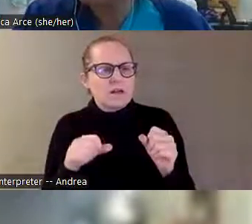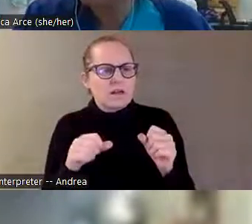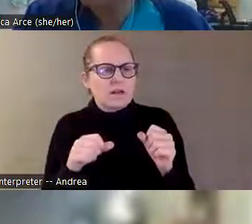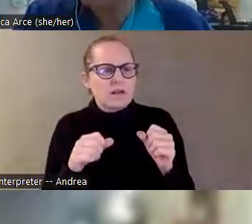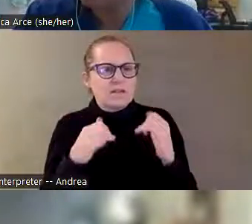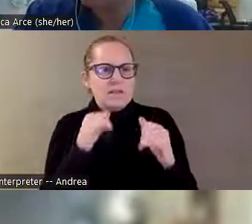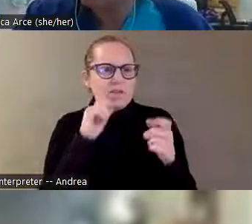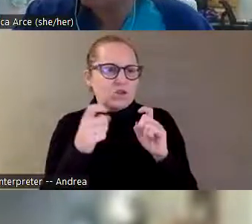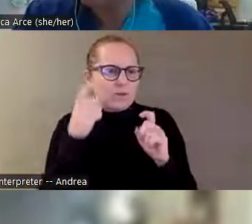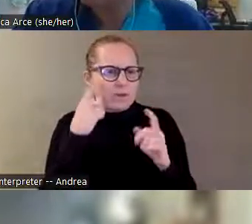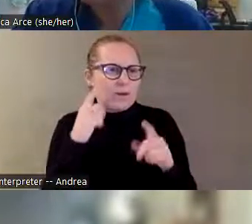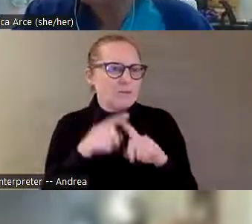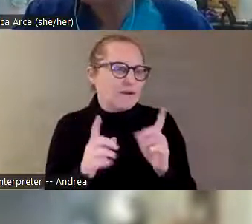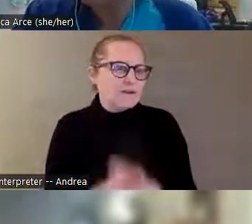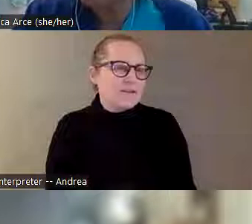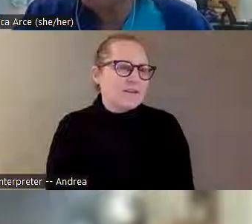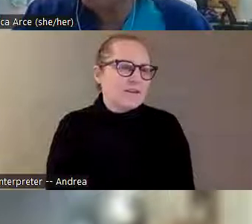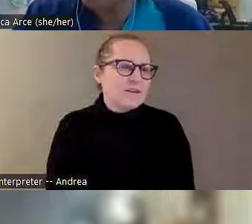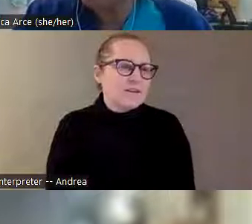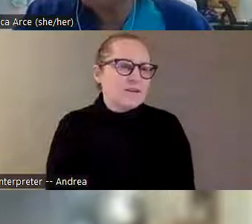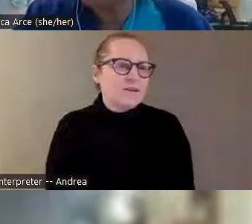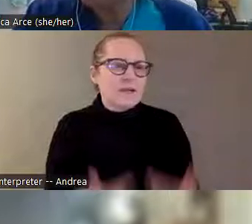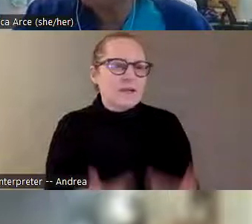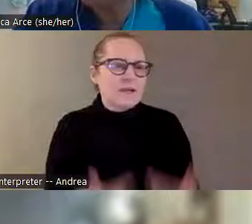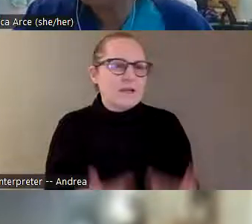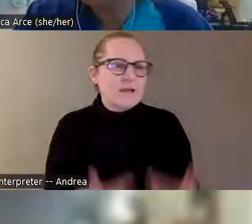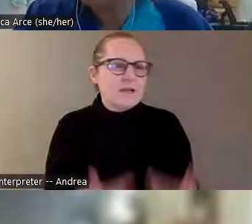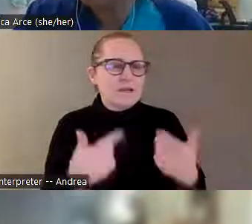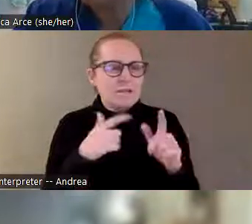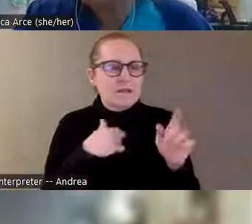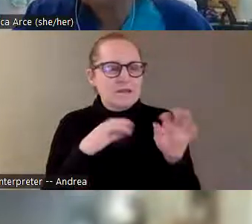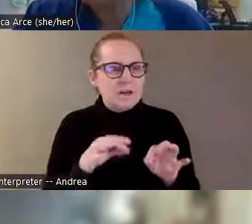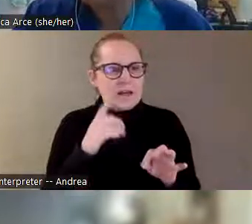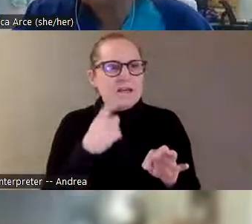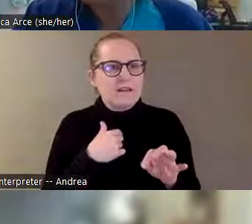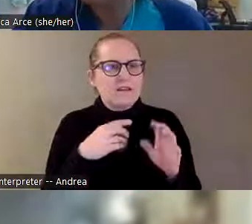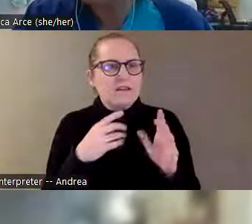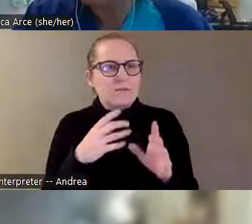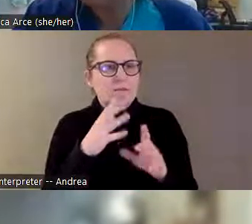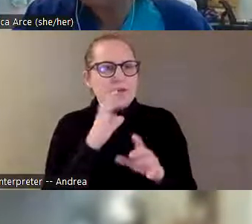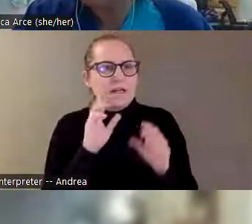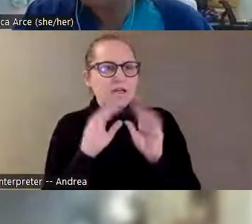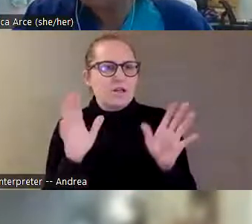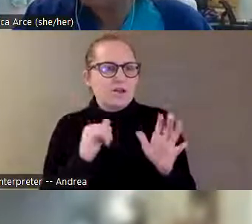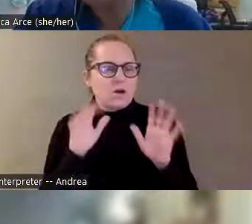change my mind. Let me explain. And I think the clarity is actually fantastic. The example of like the documents